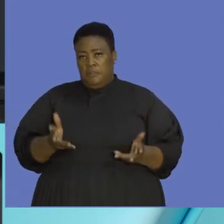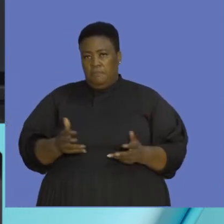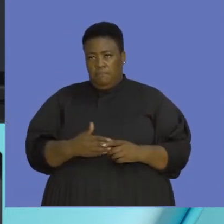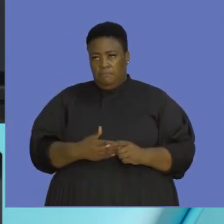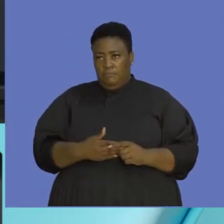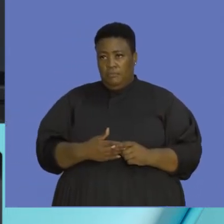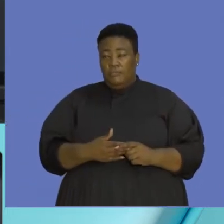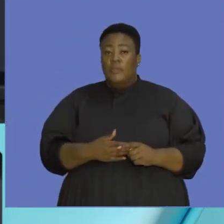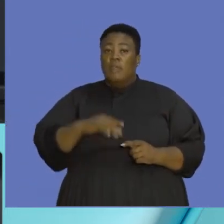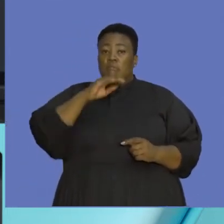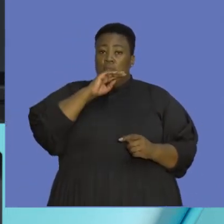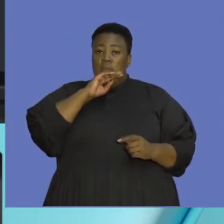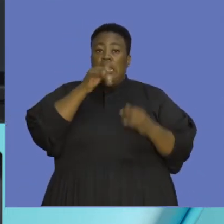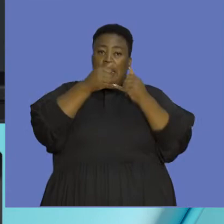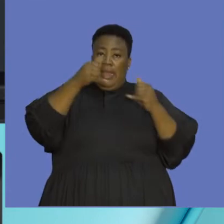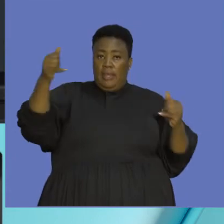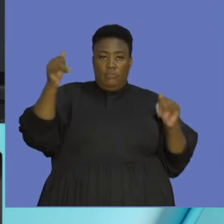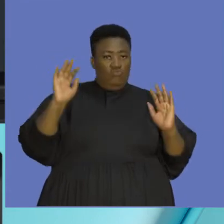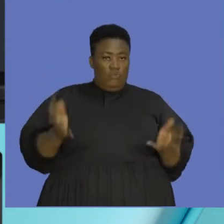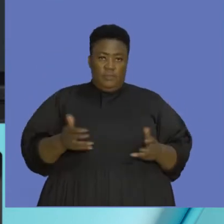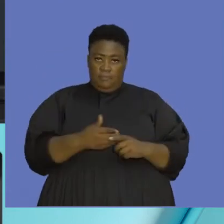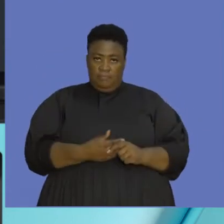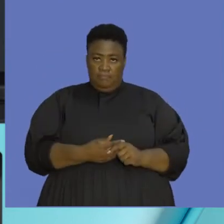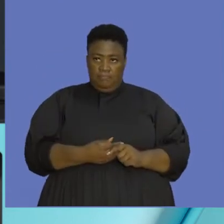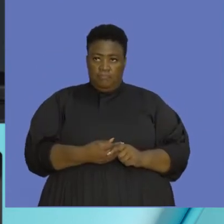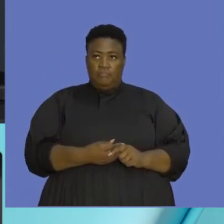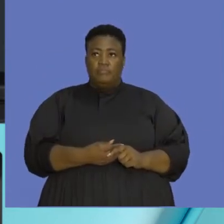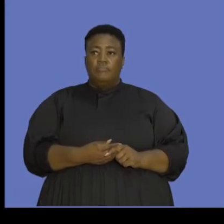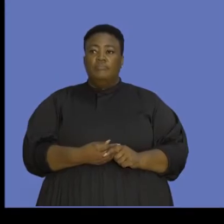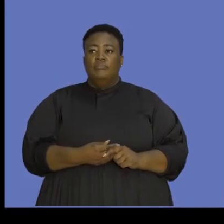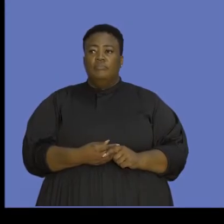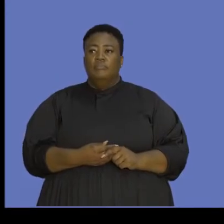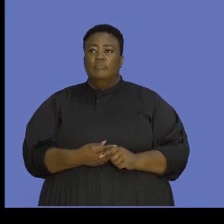a constant, okay? It's a straight line. We all good? All right.